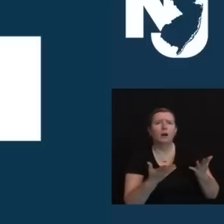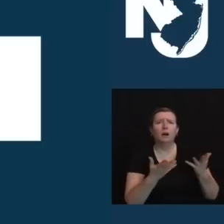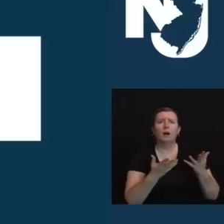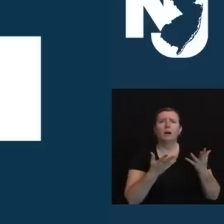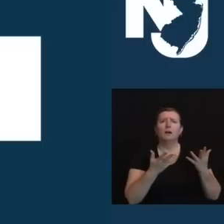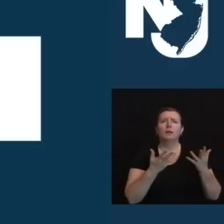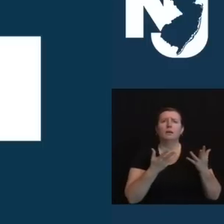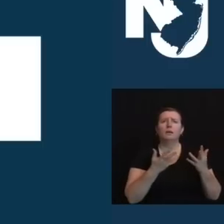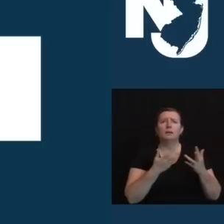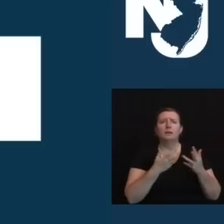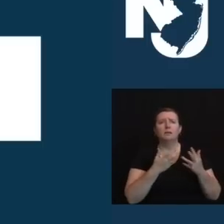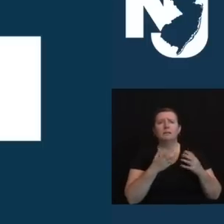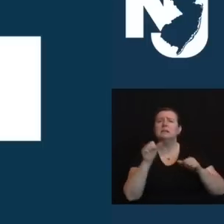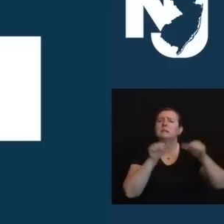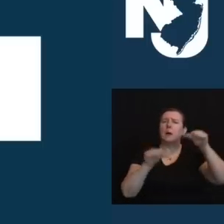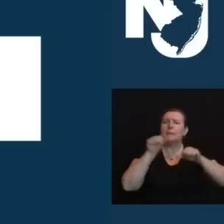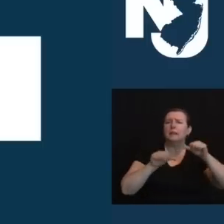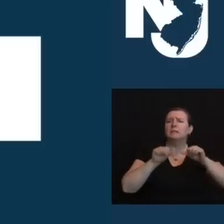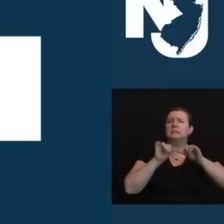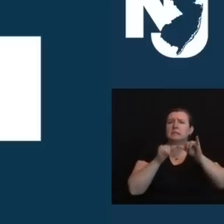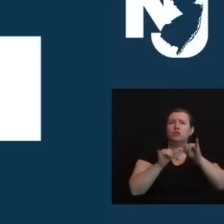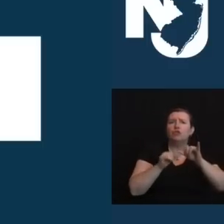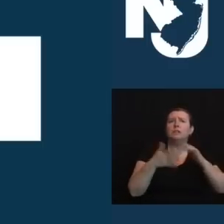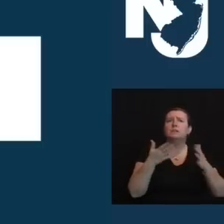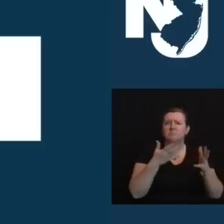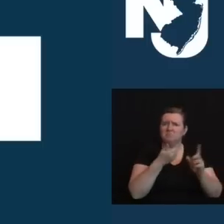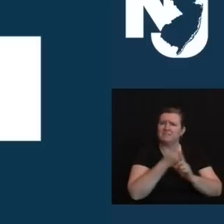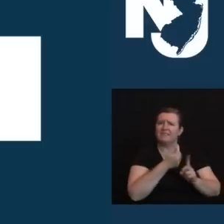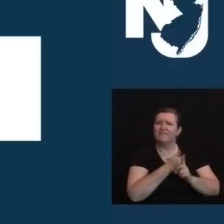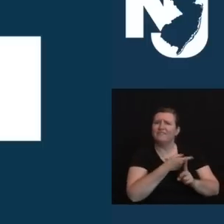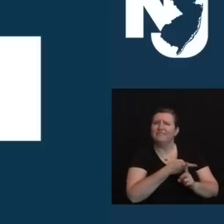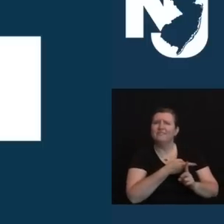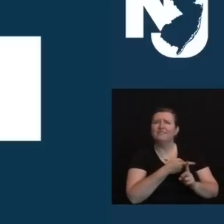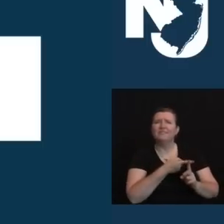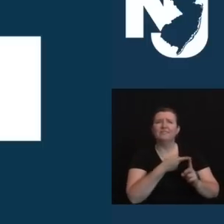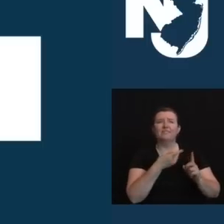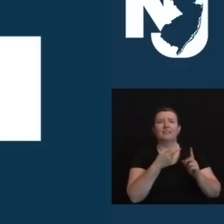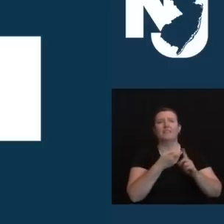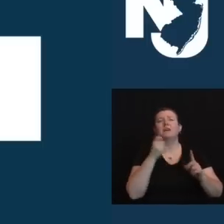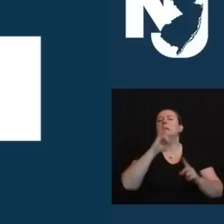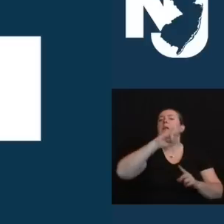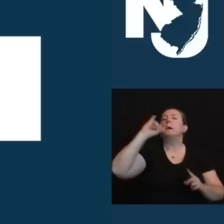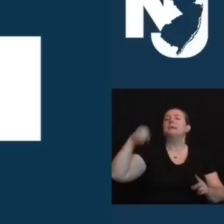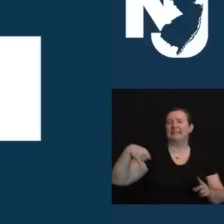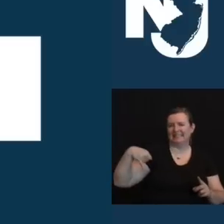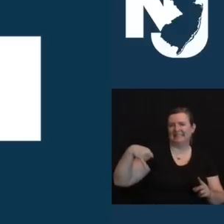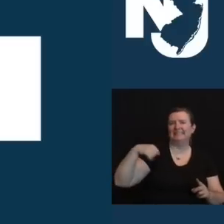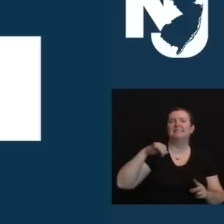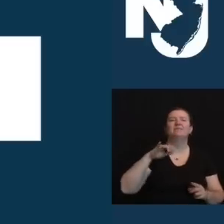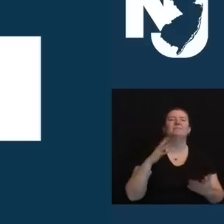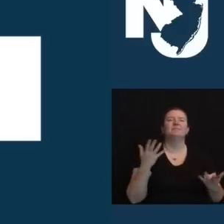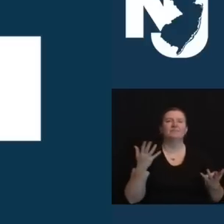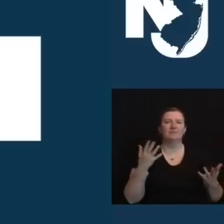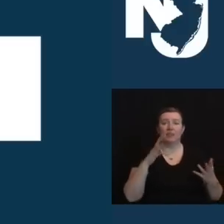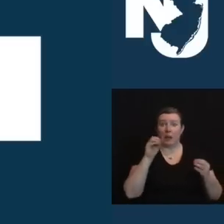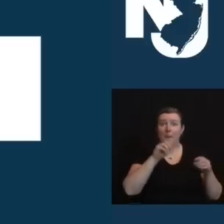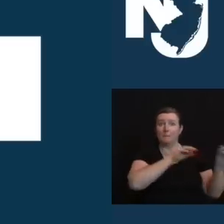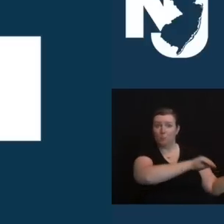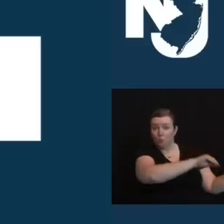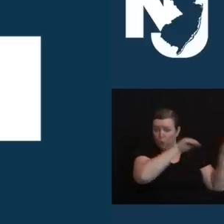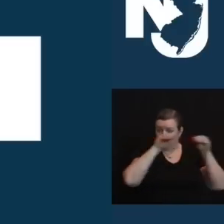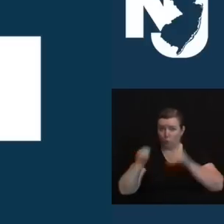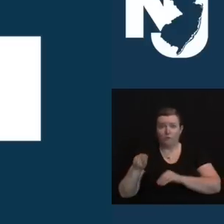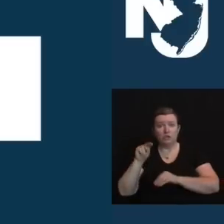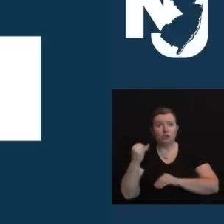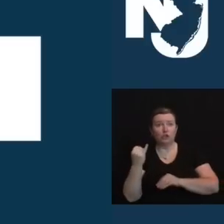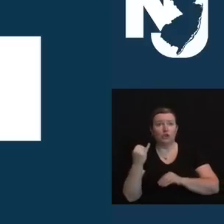product chemical engineer from Purdue University in West Lafayette, Indiana. Sunray just moved, as I mentioned, to Eatontown from Long Branch,